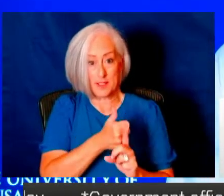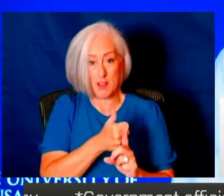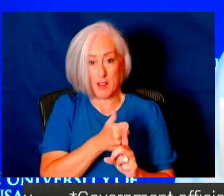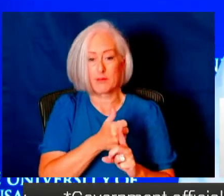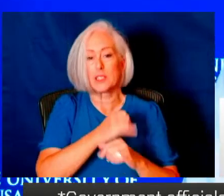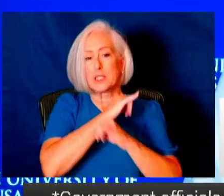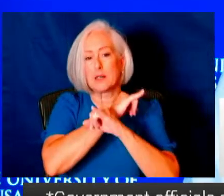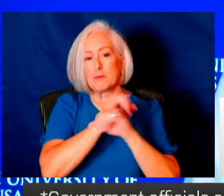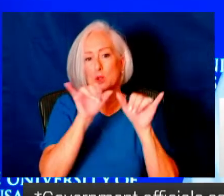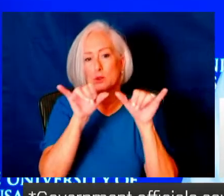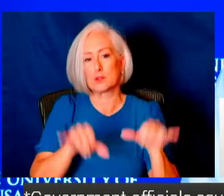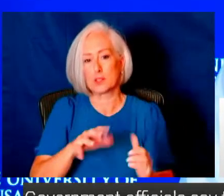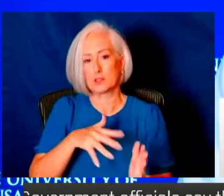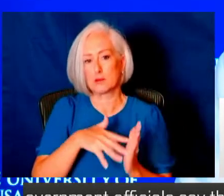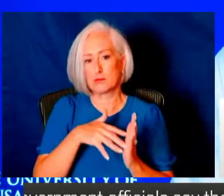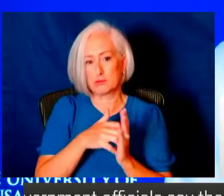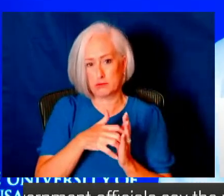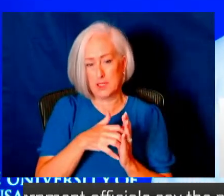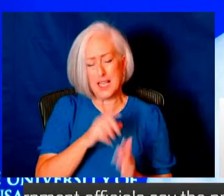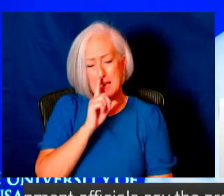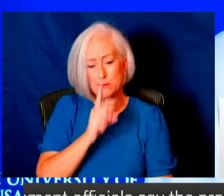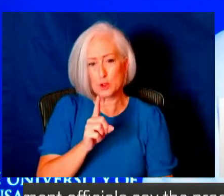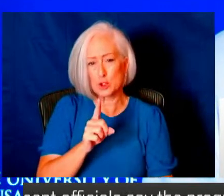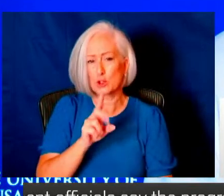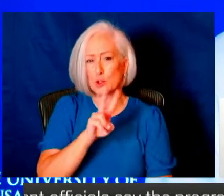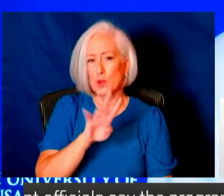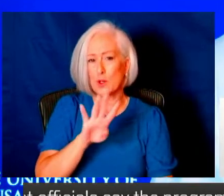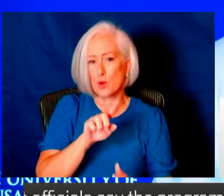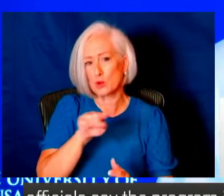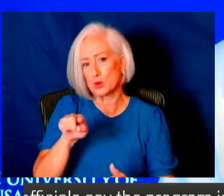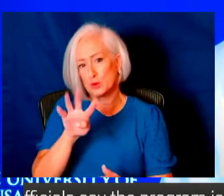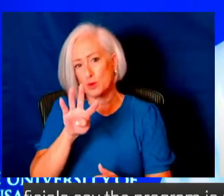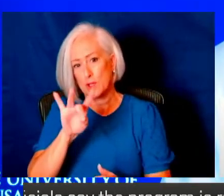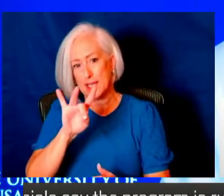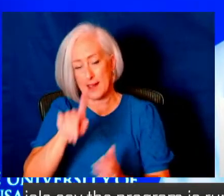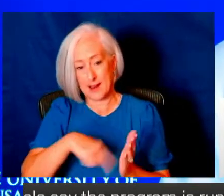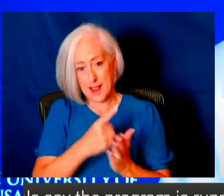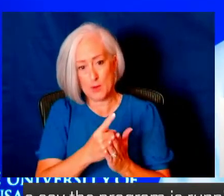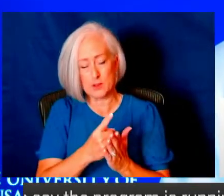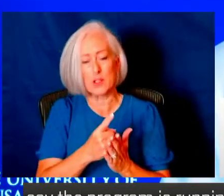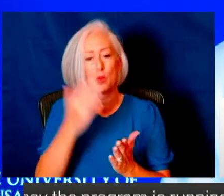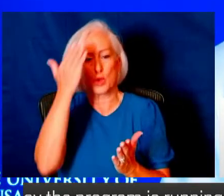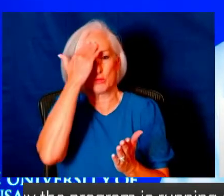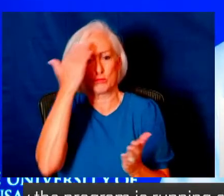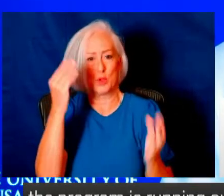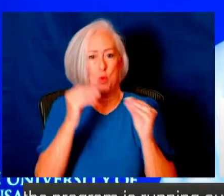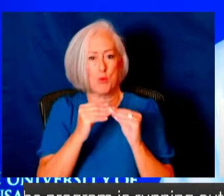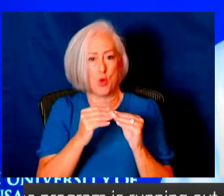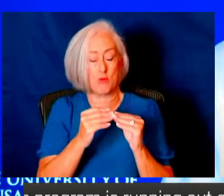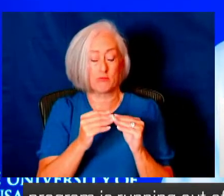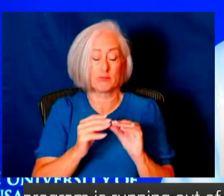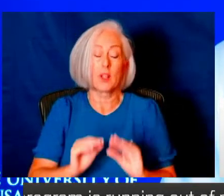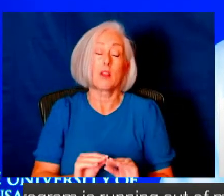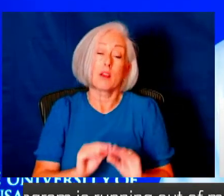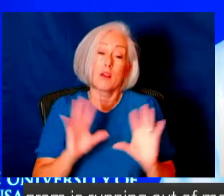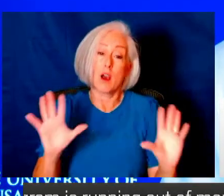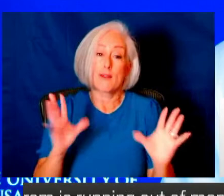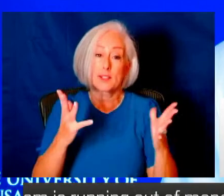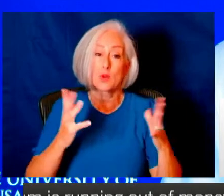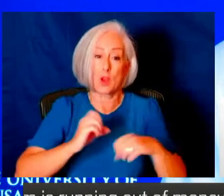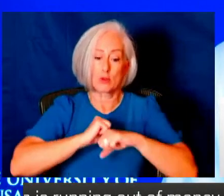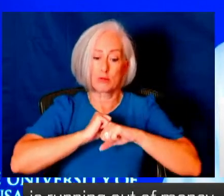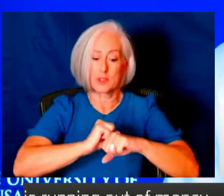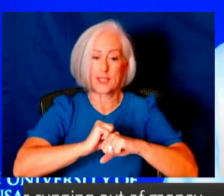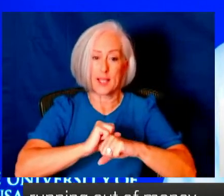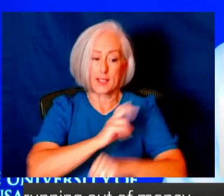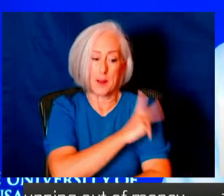days or 24, 48 hours, we'll have a little bit more information. Obviously, we want to protect patient